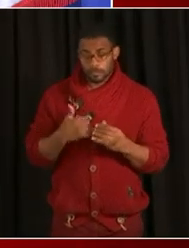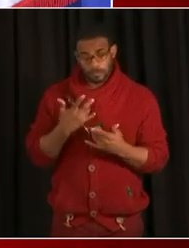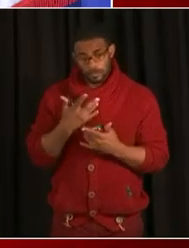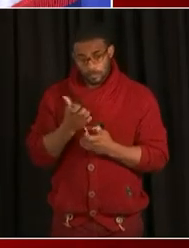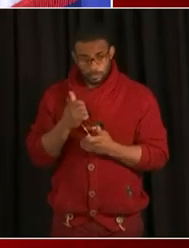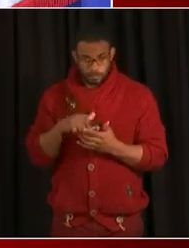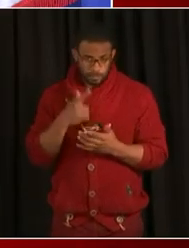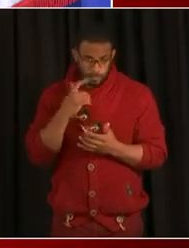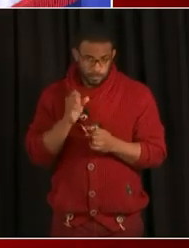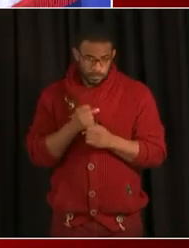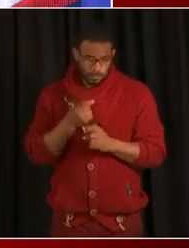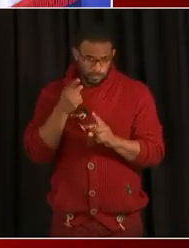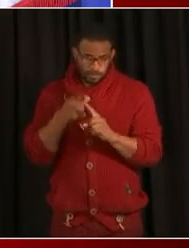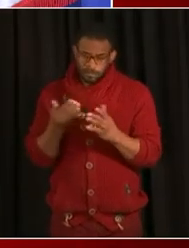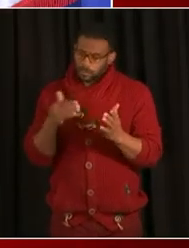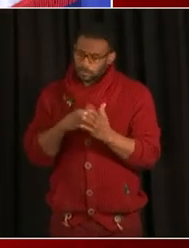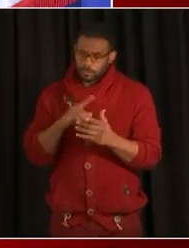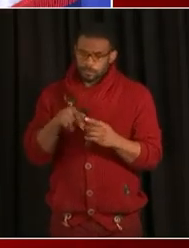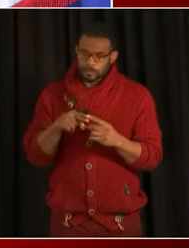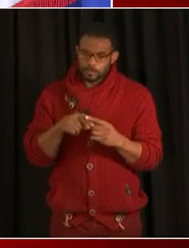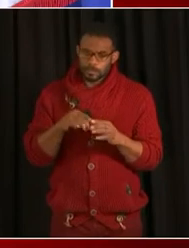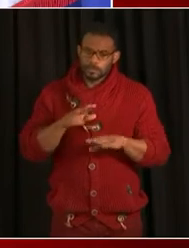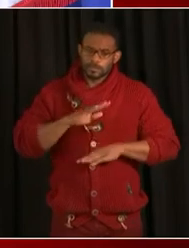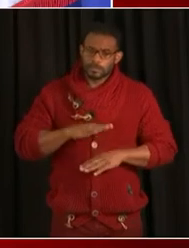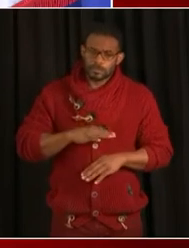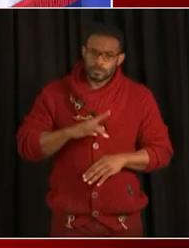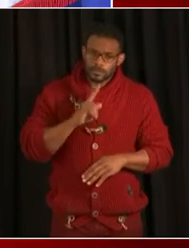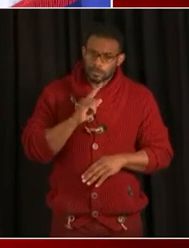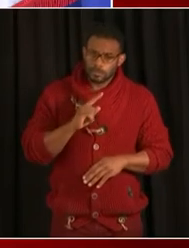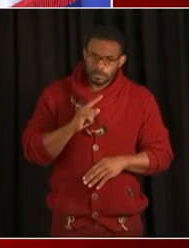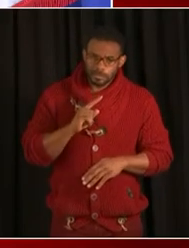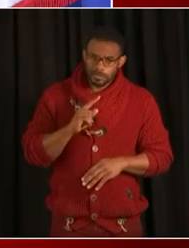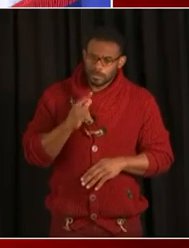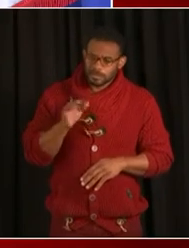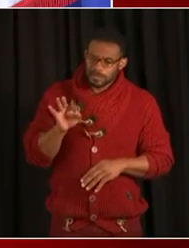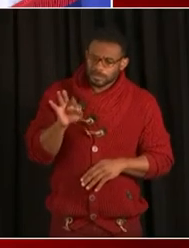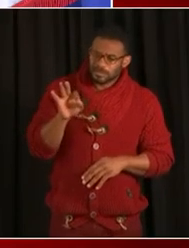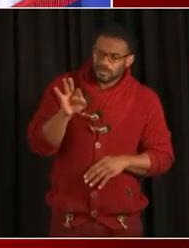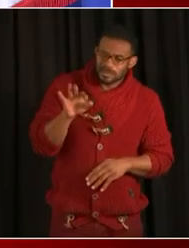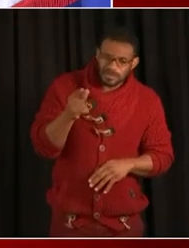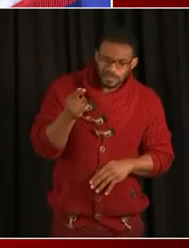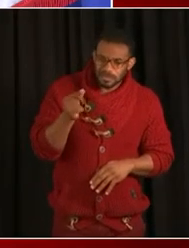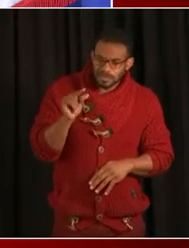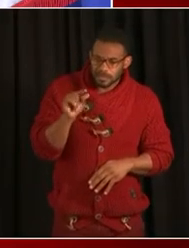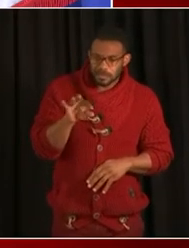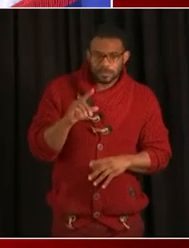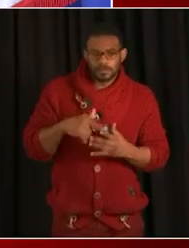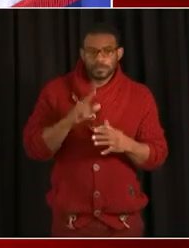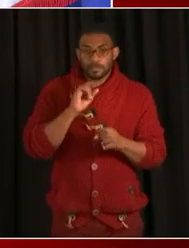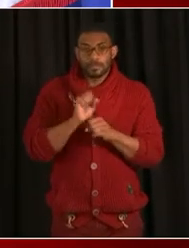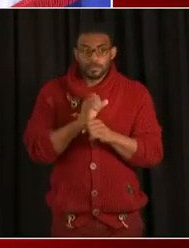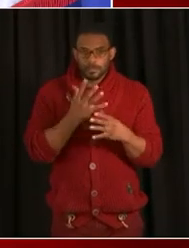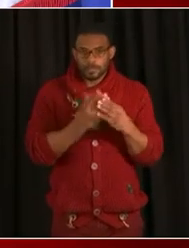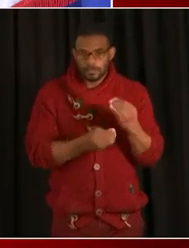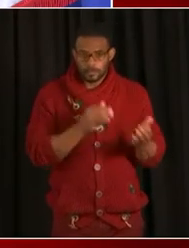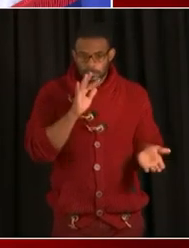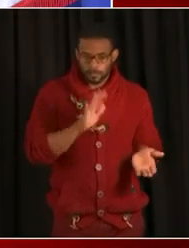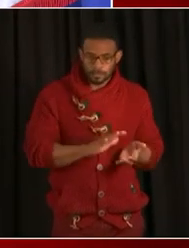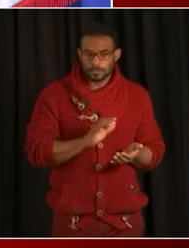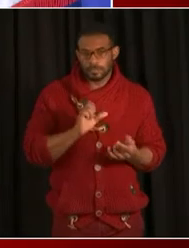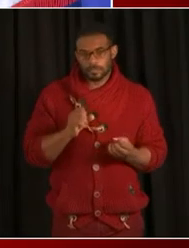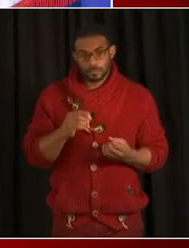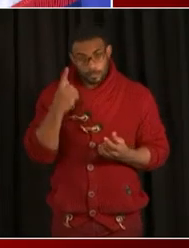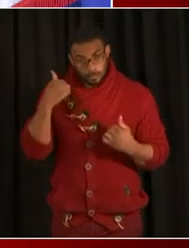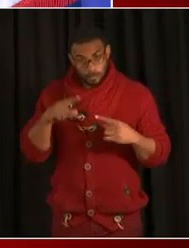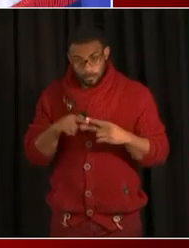am expressing this just to make the point again about relief is only a small portion of what was lost. Right. And